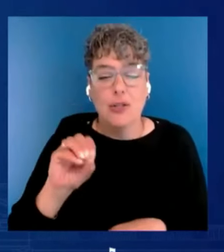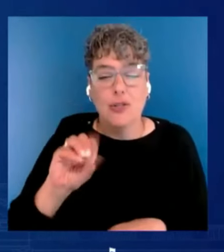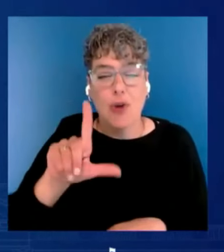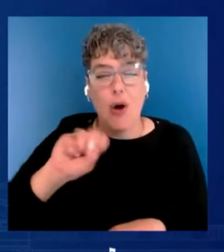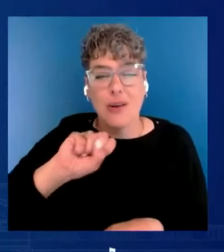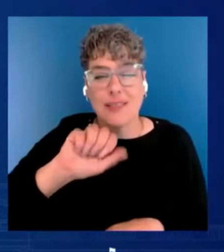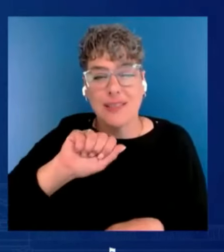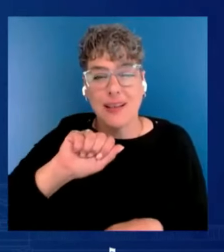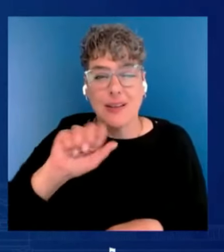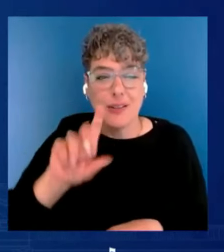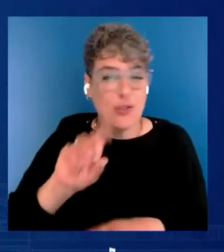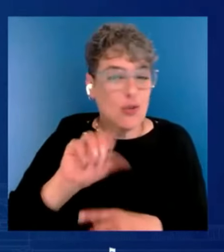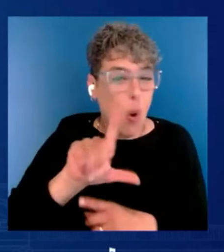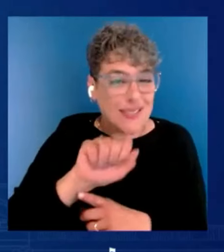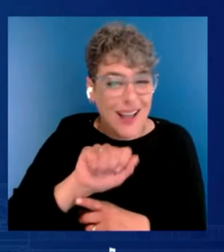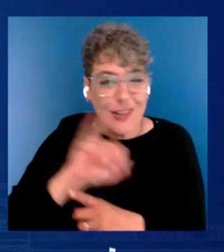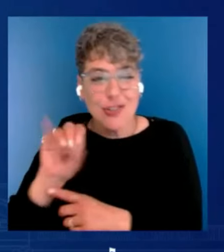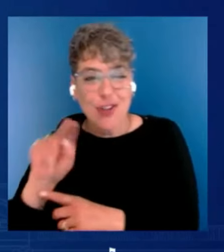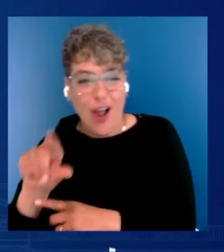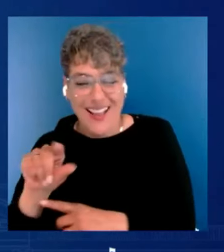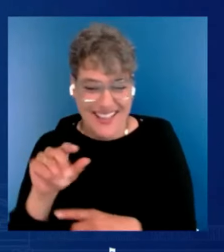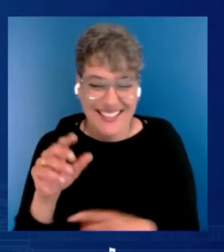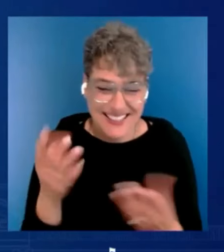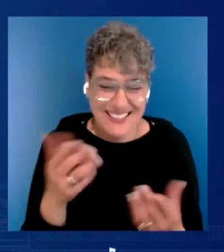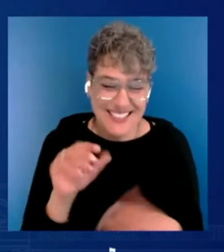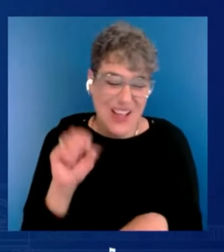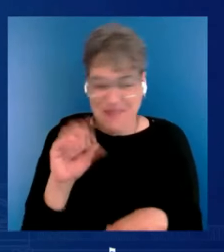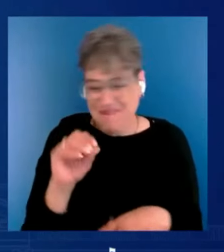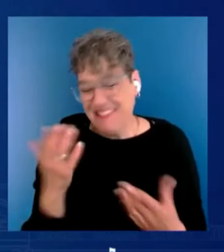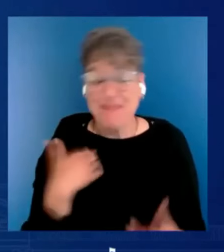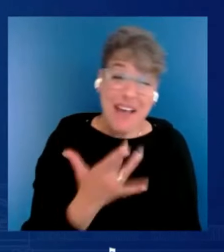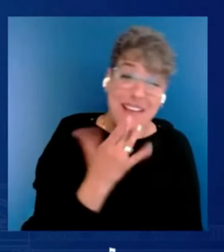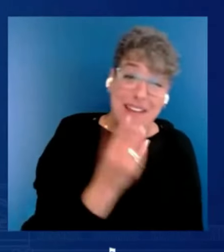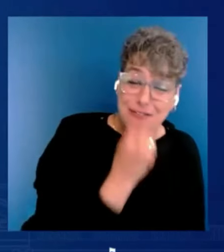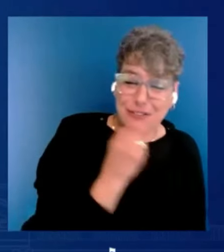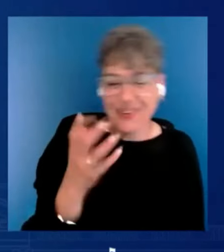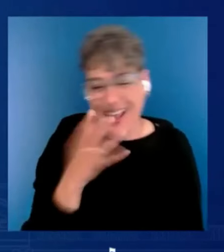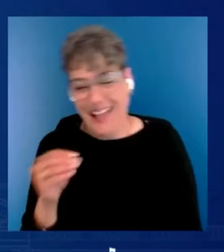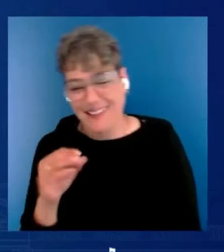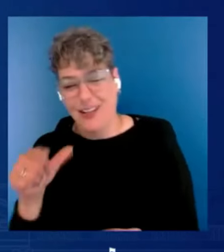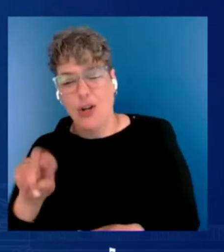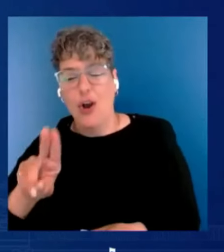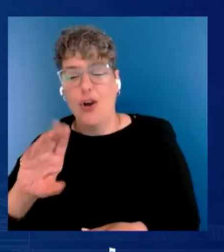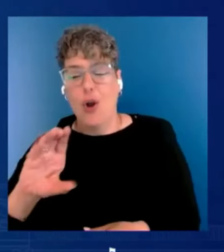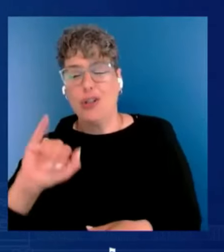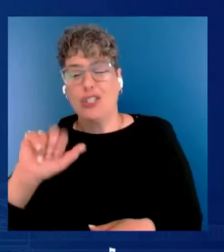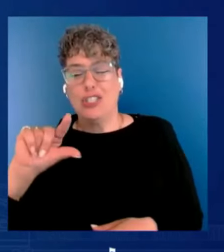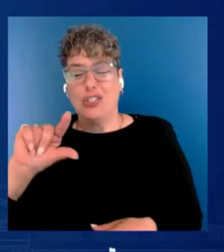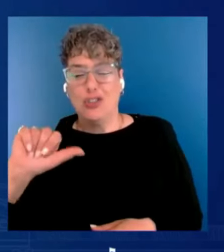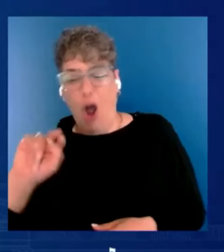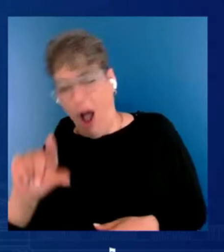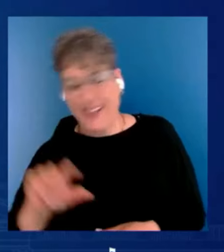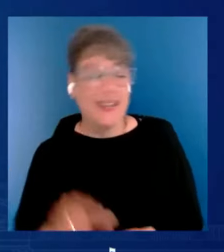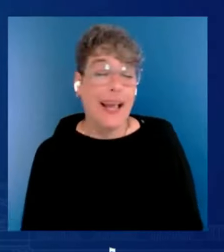foods, dosa and gochujang sauce. So there you go. So, you know, unexpected moments